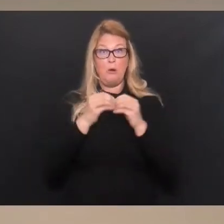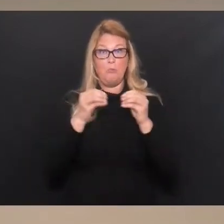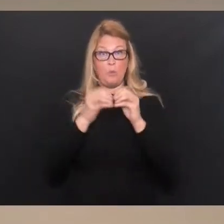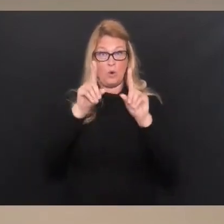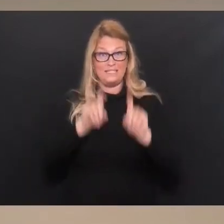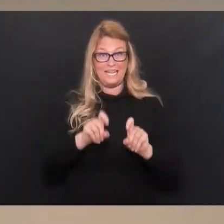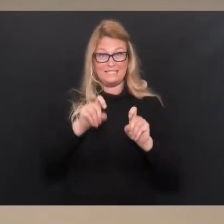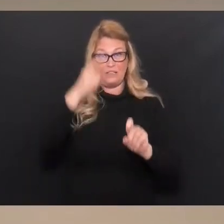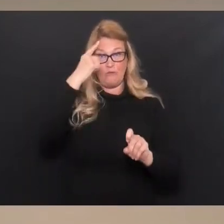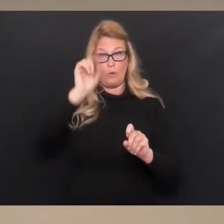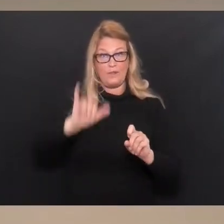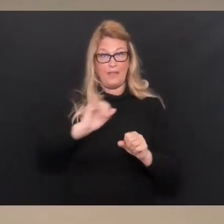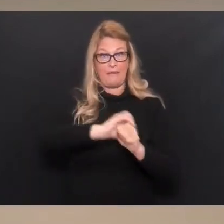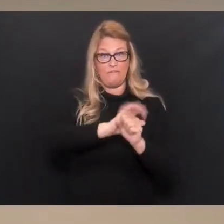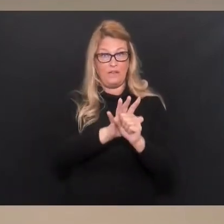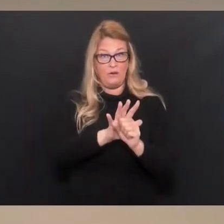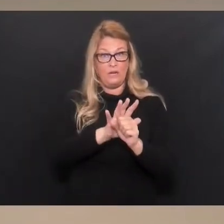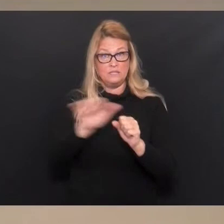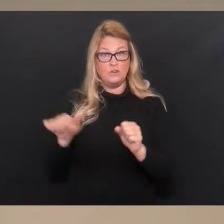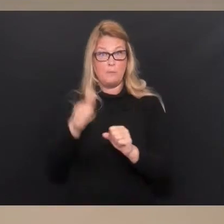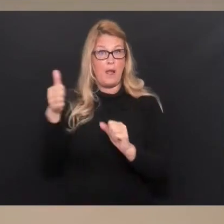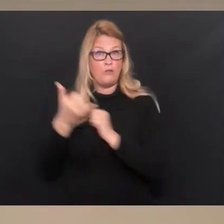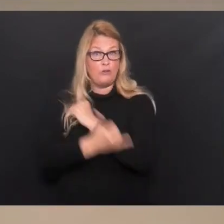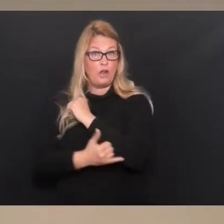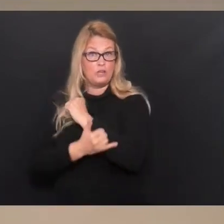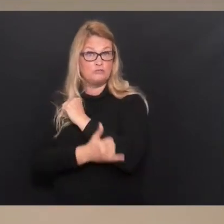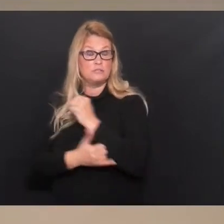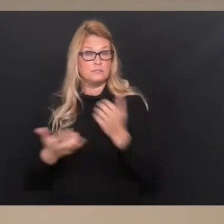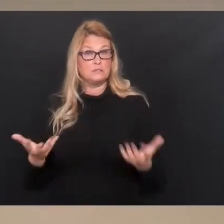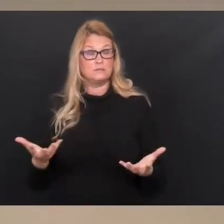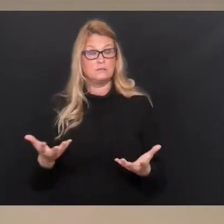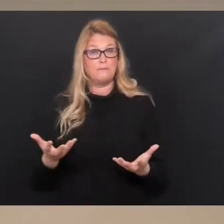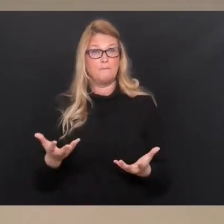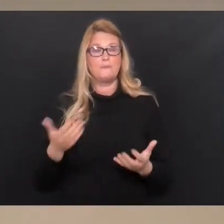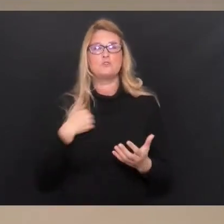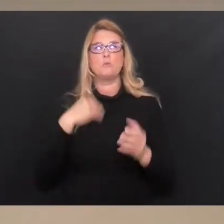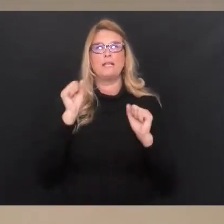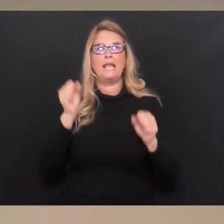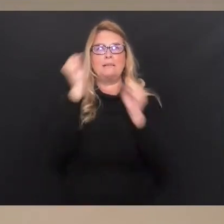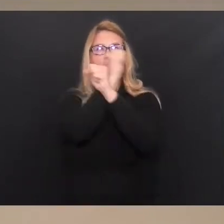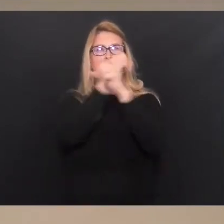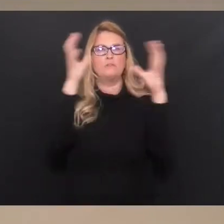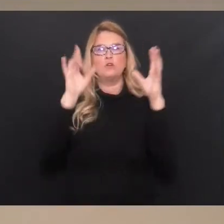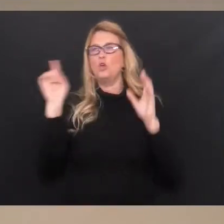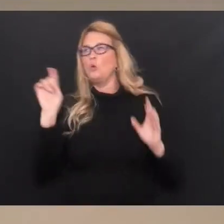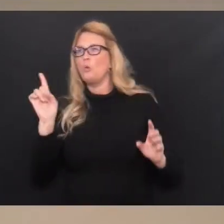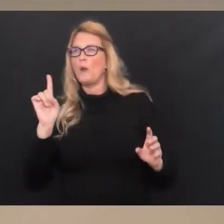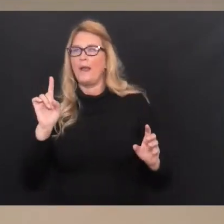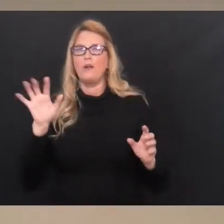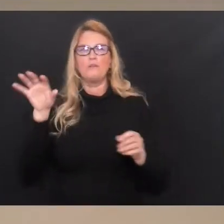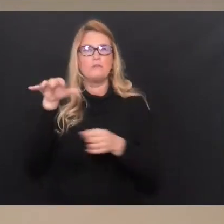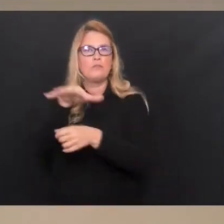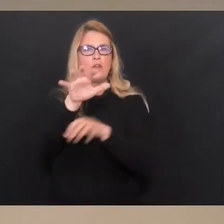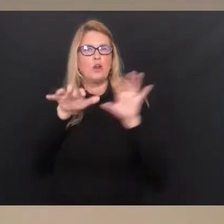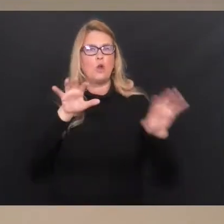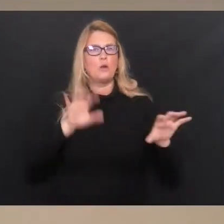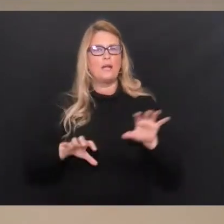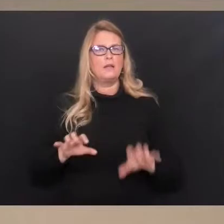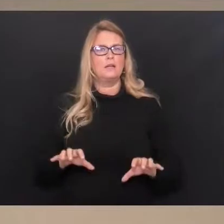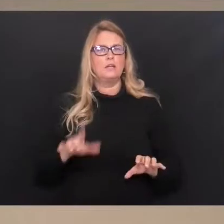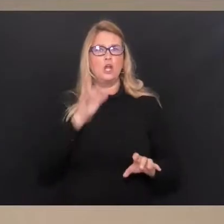these variants so that we kind of have a better picture of you know, where they are and who's being impacted? Thank